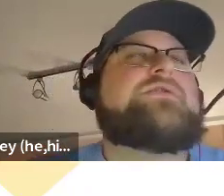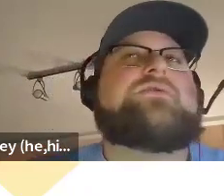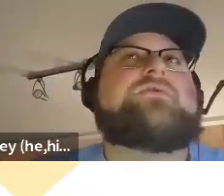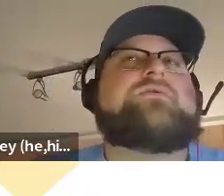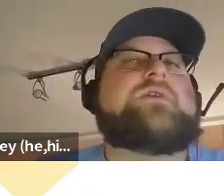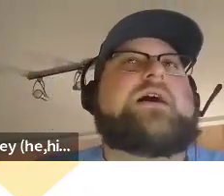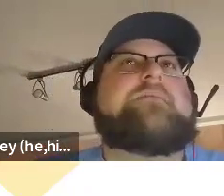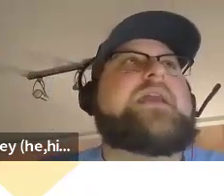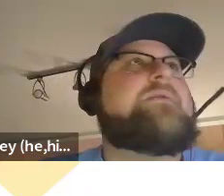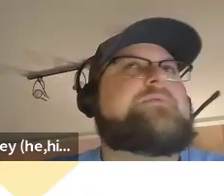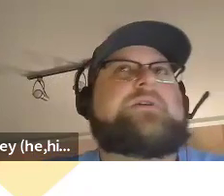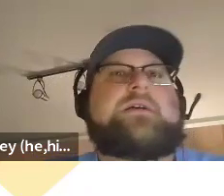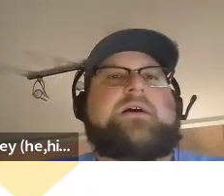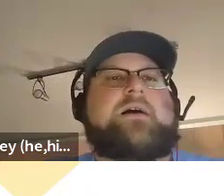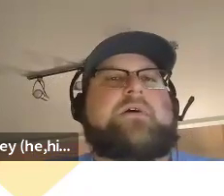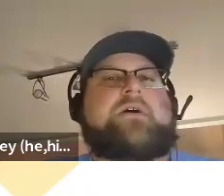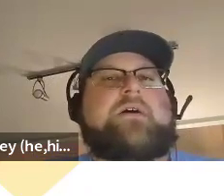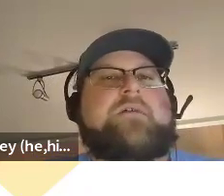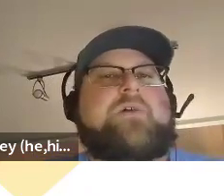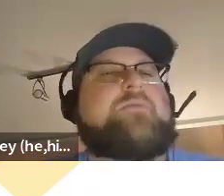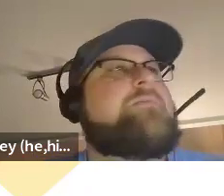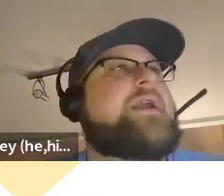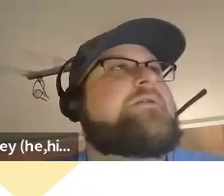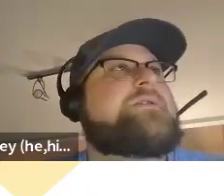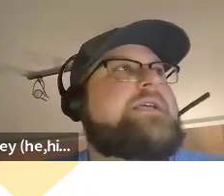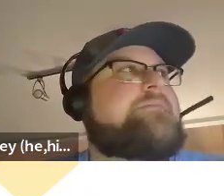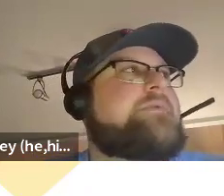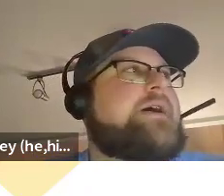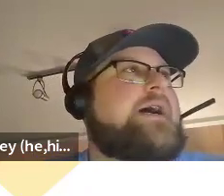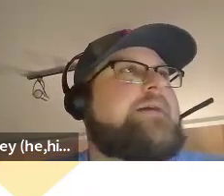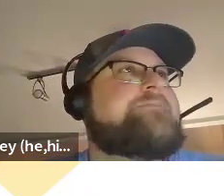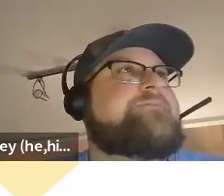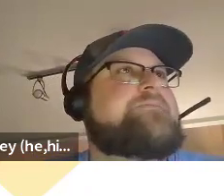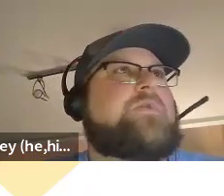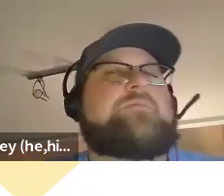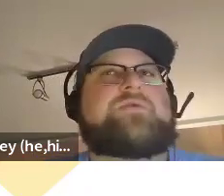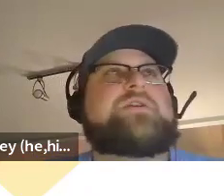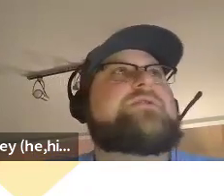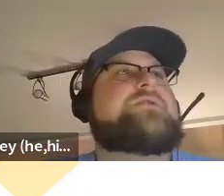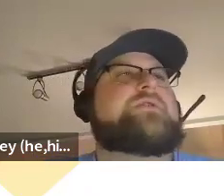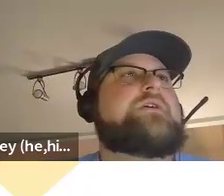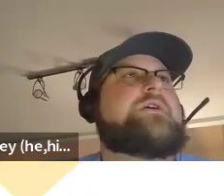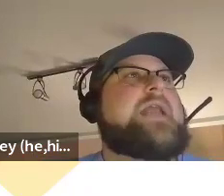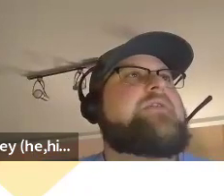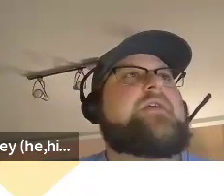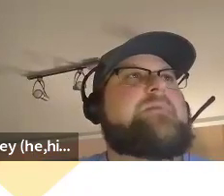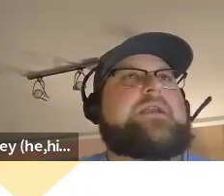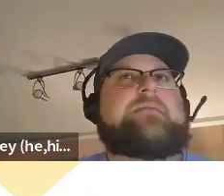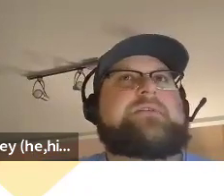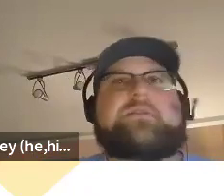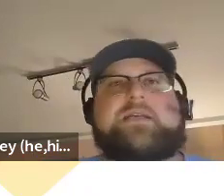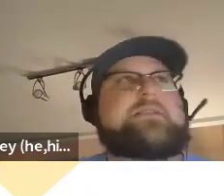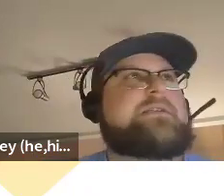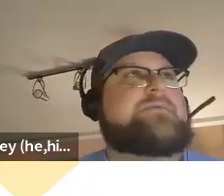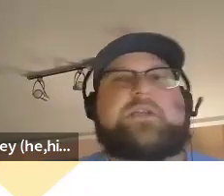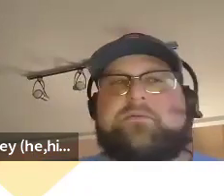connected to anyone on our mobile medical team, or brochures or anything that you might